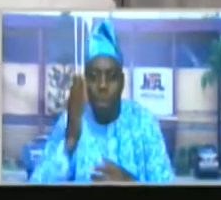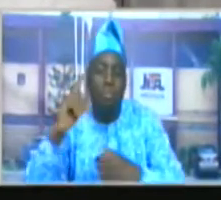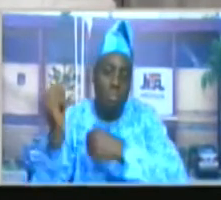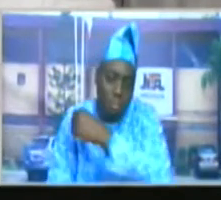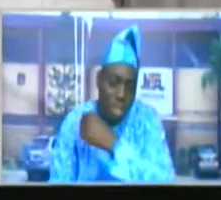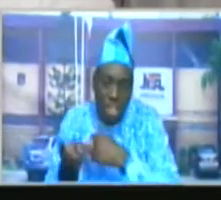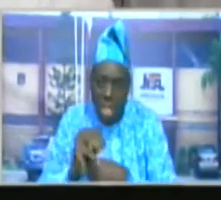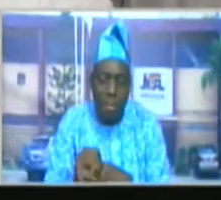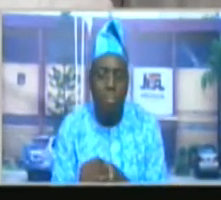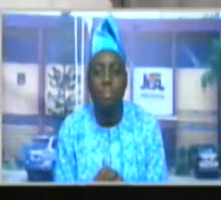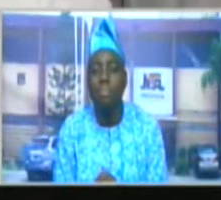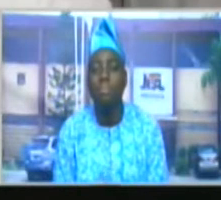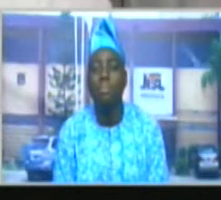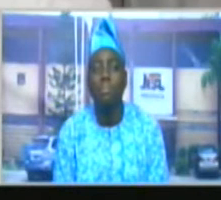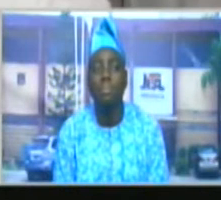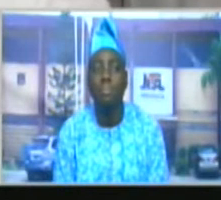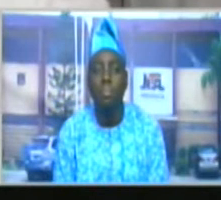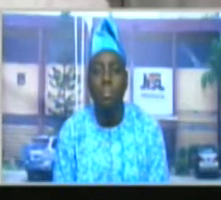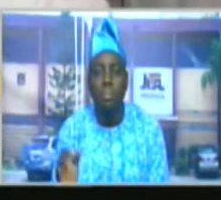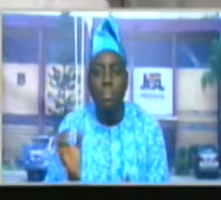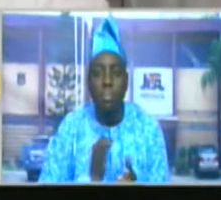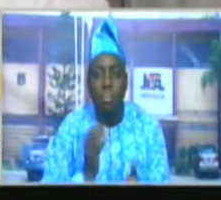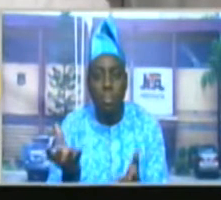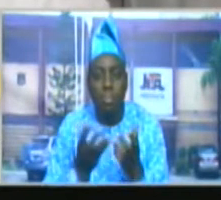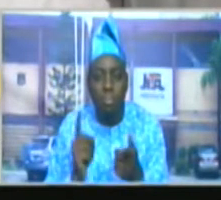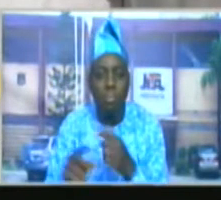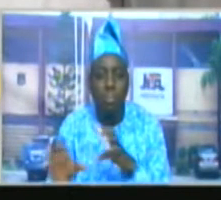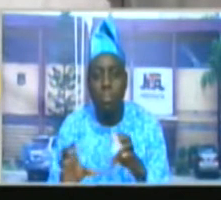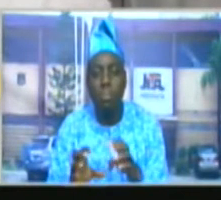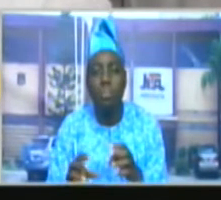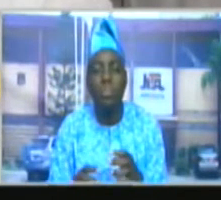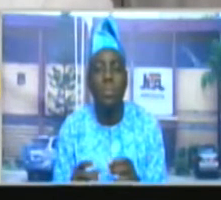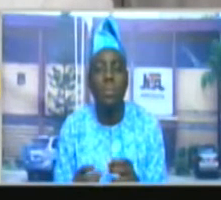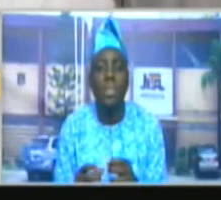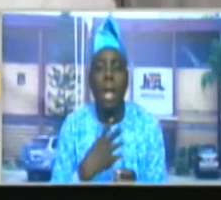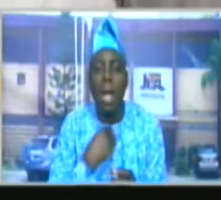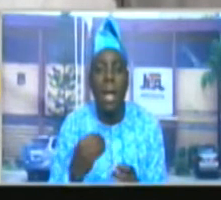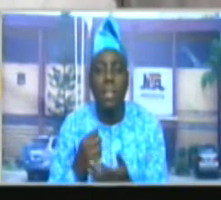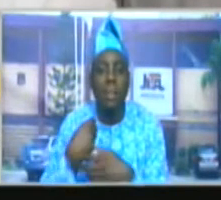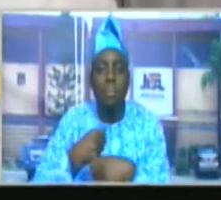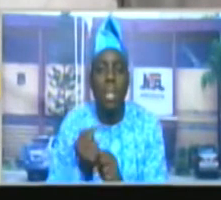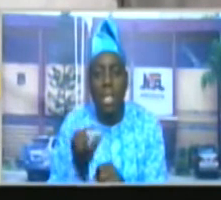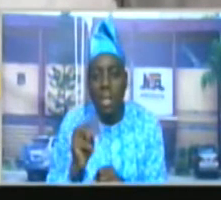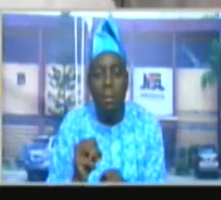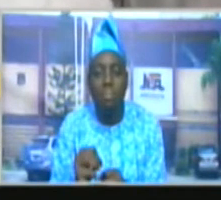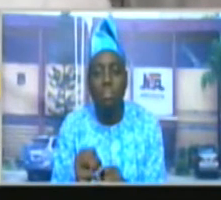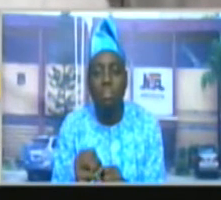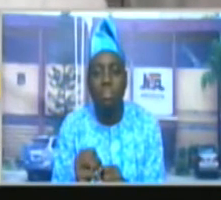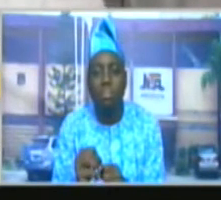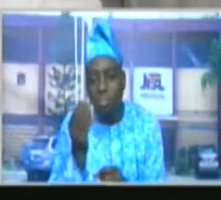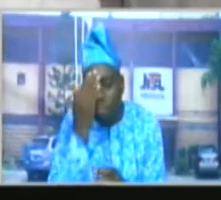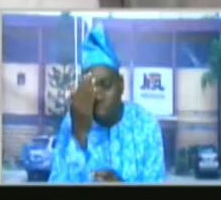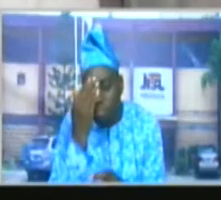admissions anymore. I must reiterate my stance that no violator will go unpunished, even after he or she must